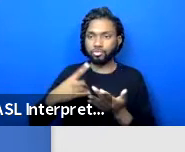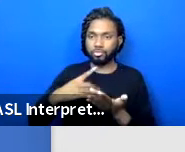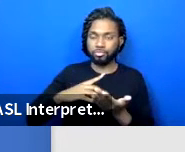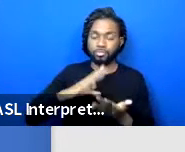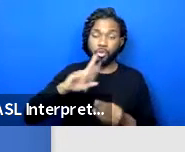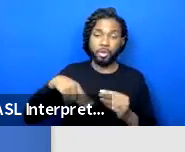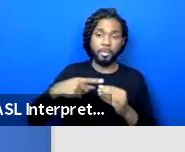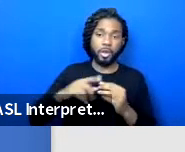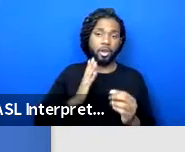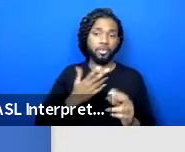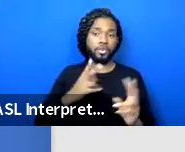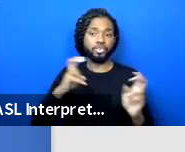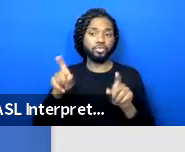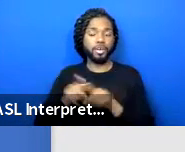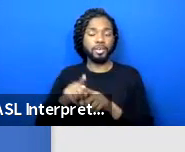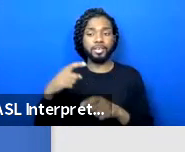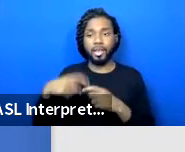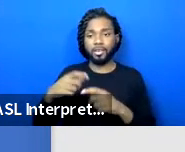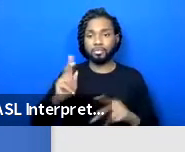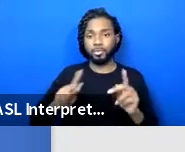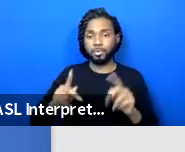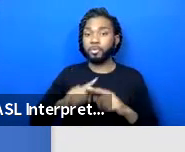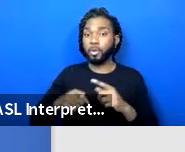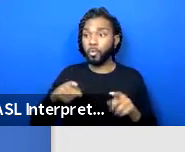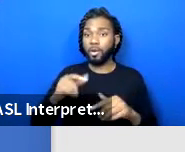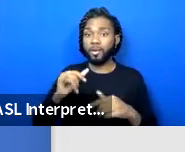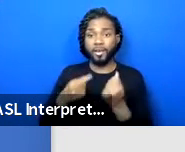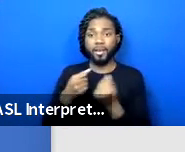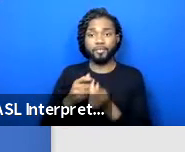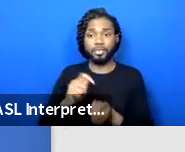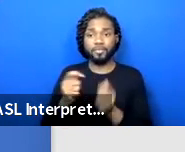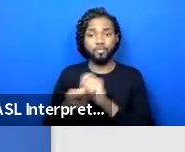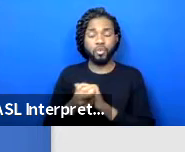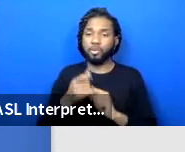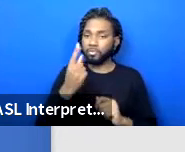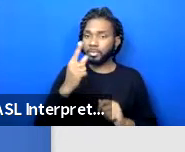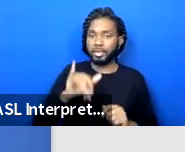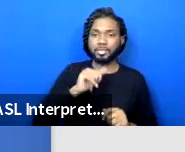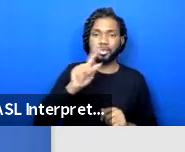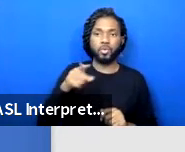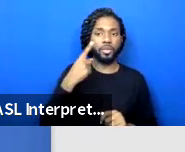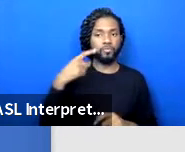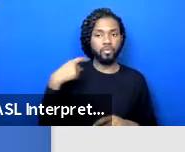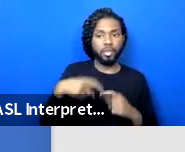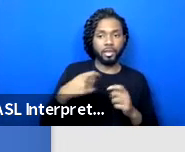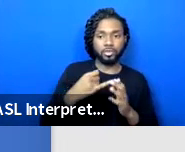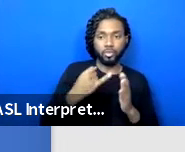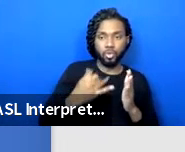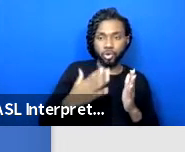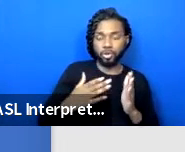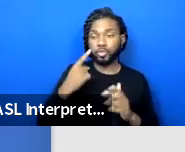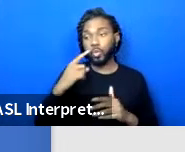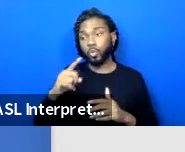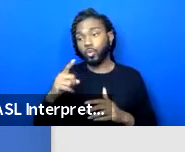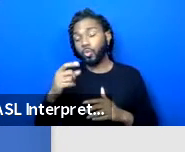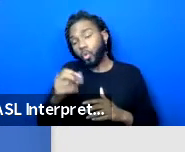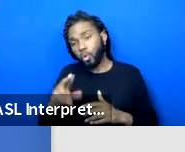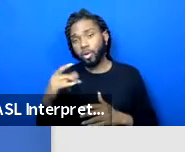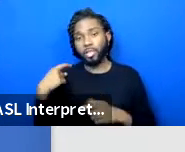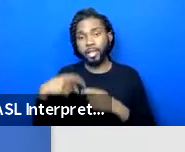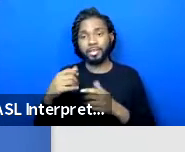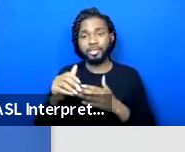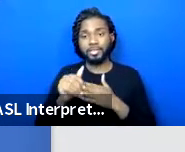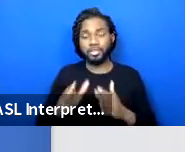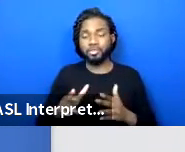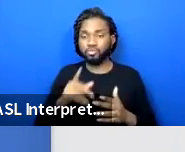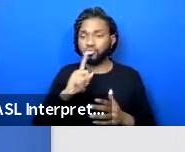Advocacy Leadership Institute evolved, it is not only for Latinx artists or Latinx leaders, it is for everyone, anyone who